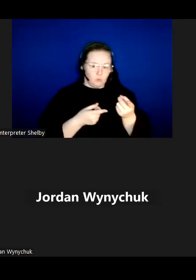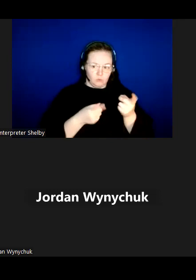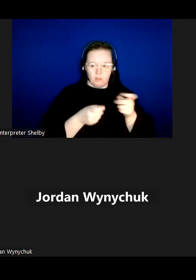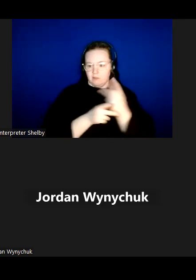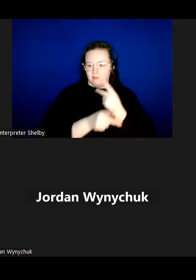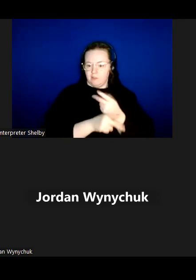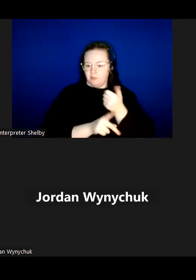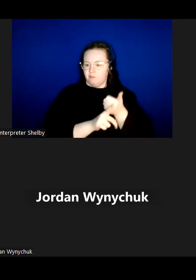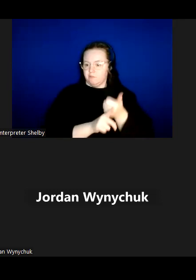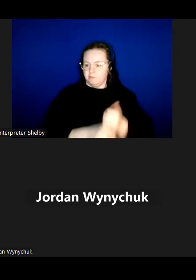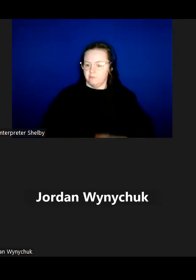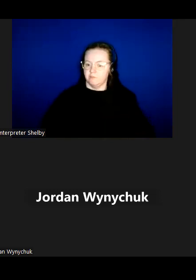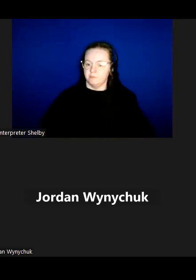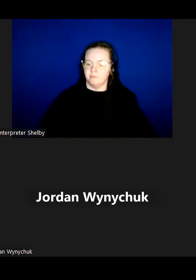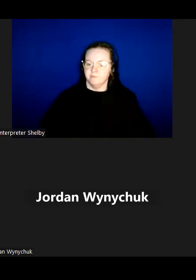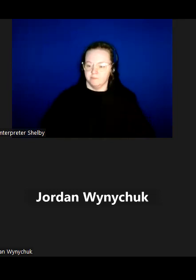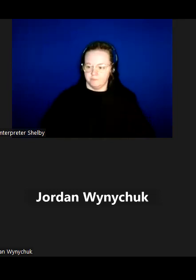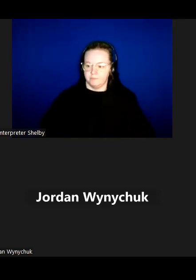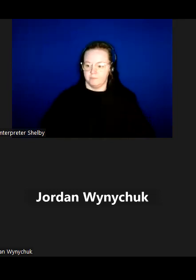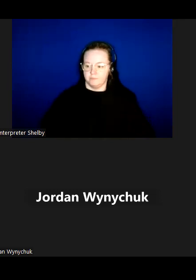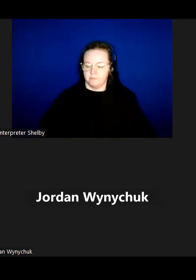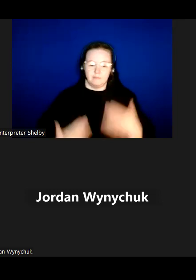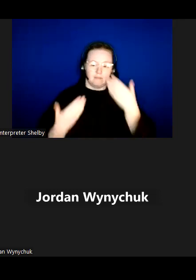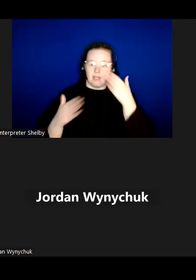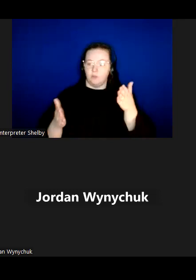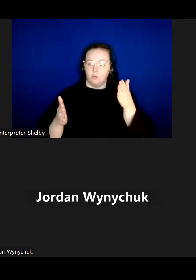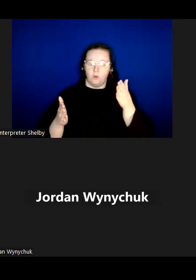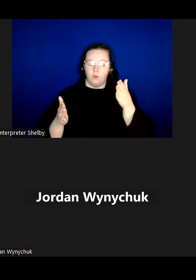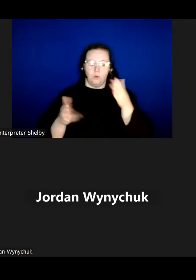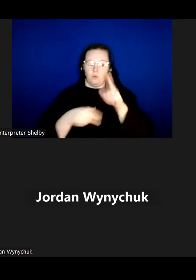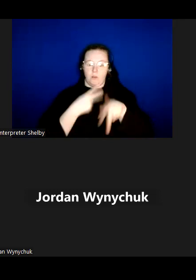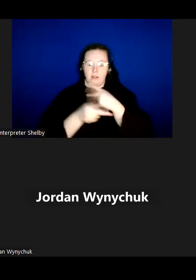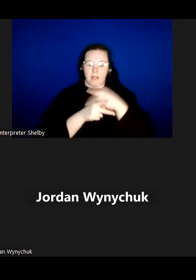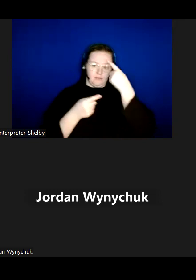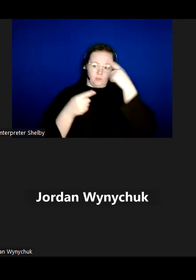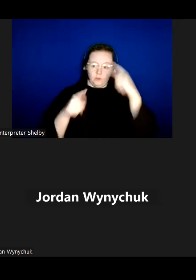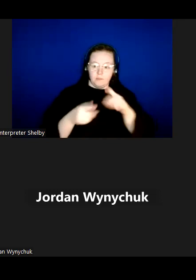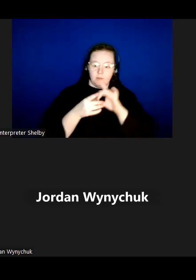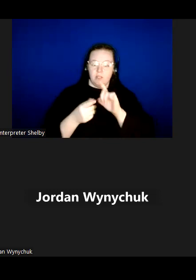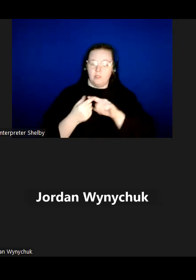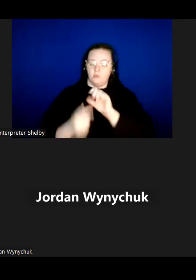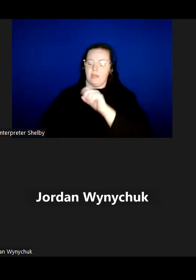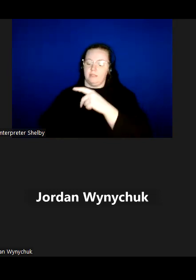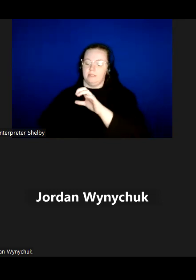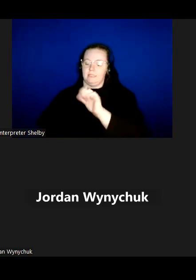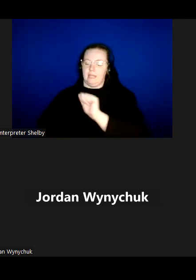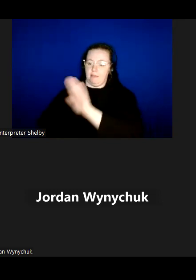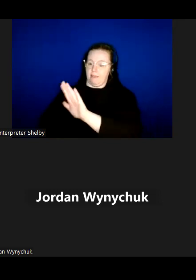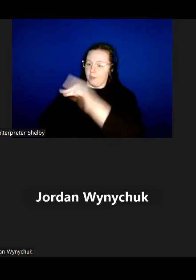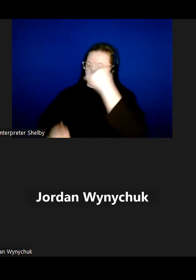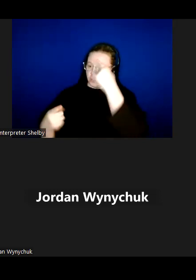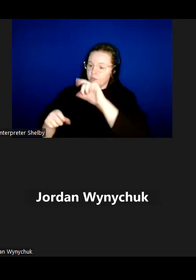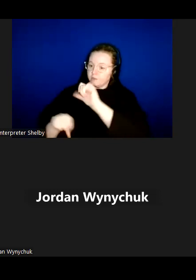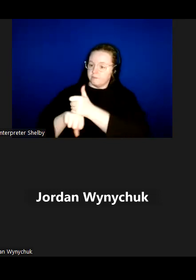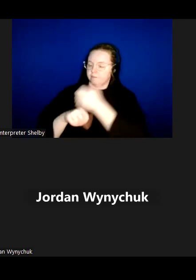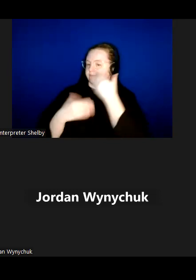property. Okay. I don't know what the agreements are in place for the SPCA. If they have specific agreements, that's something you would